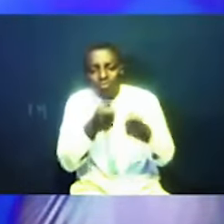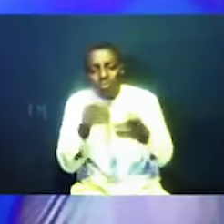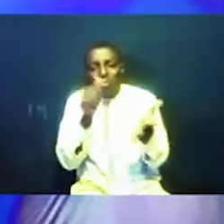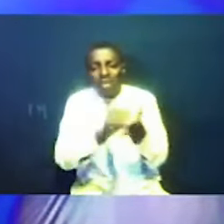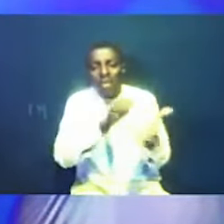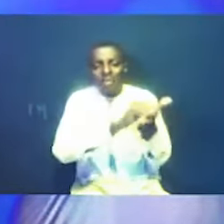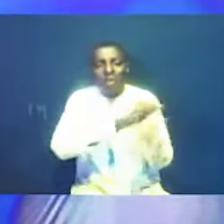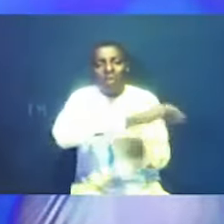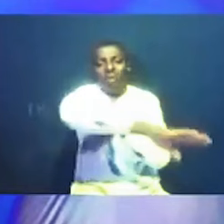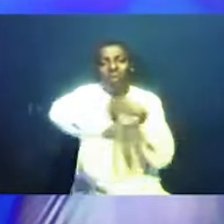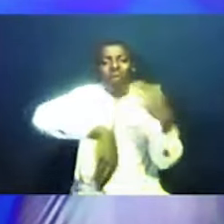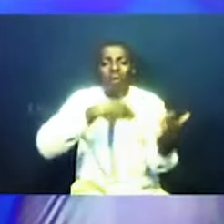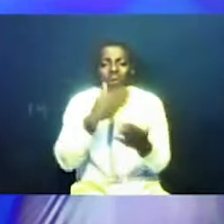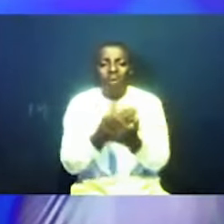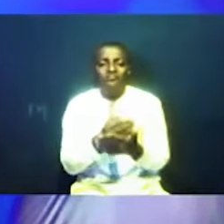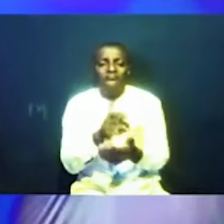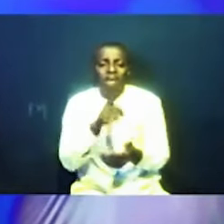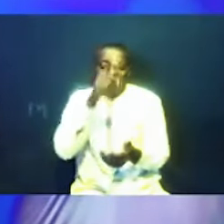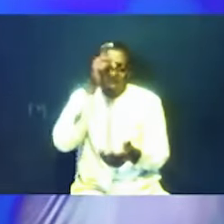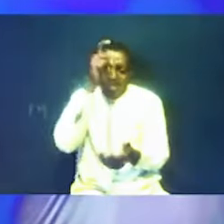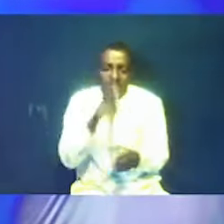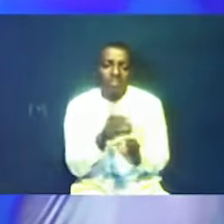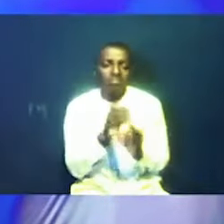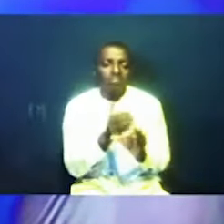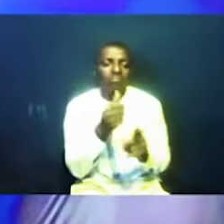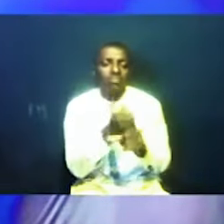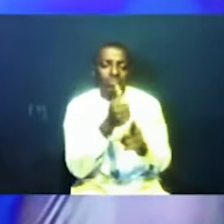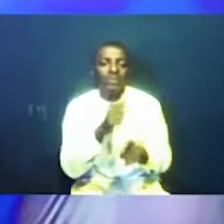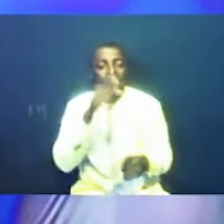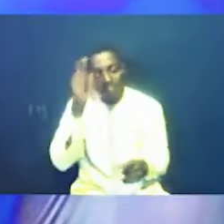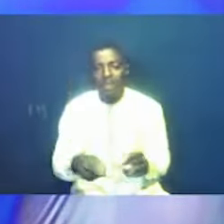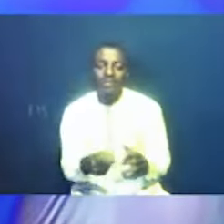godly lives in this present age.